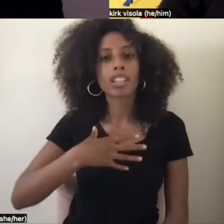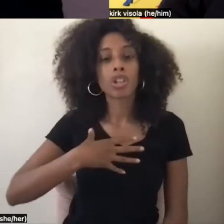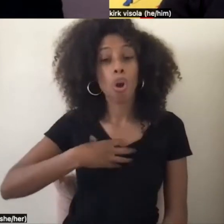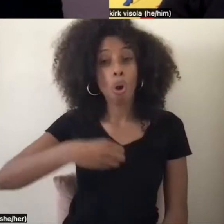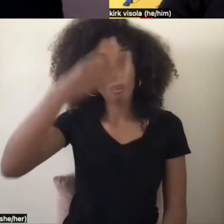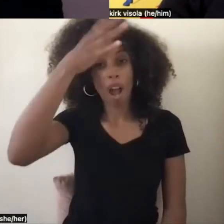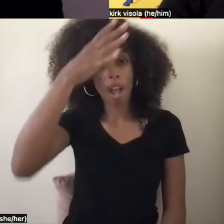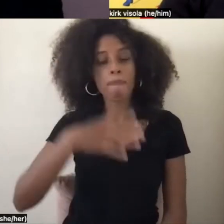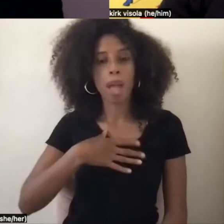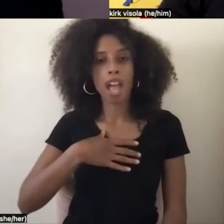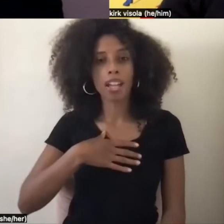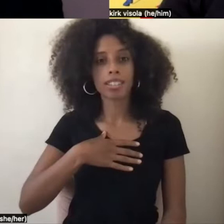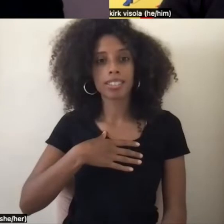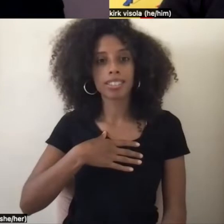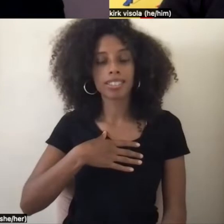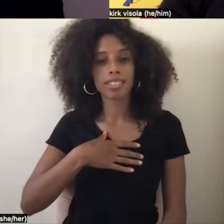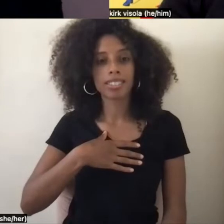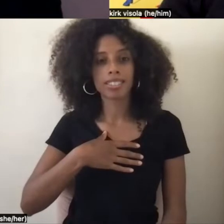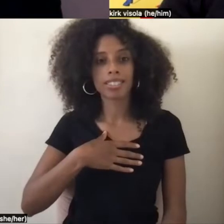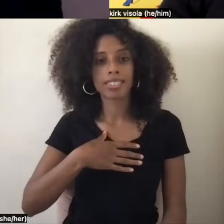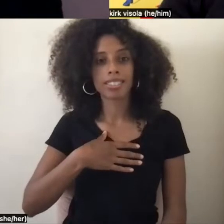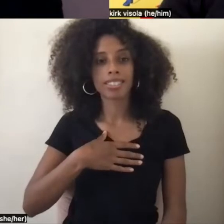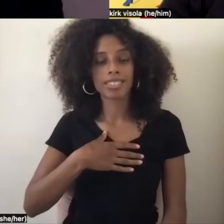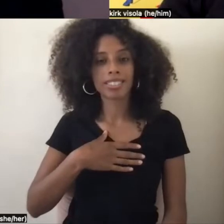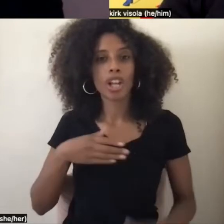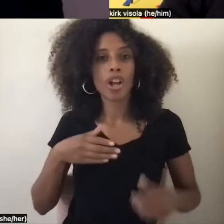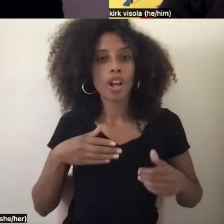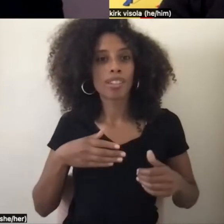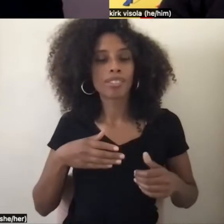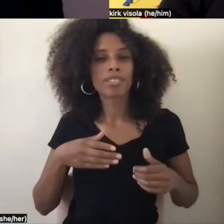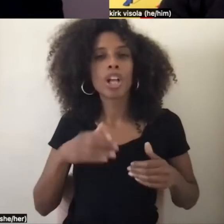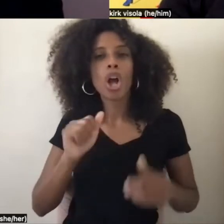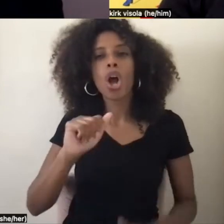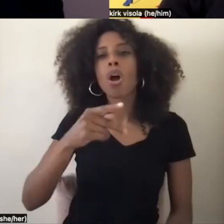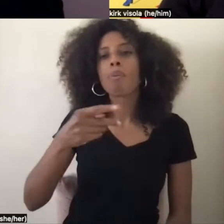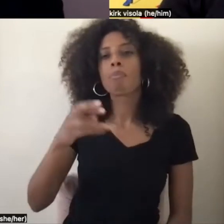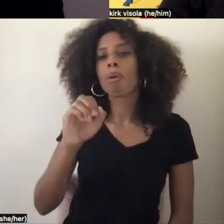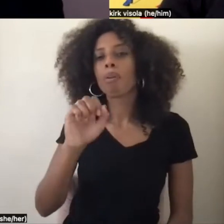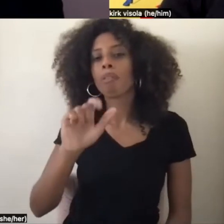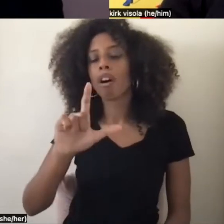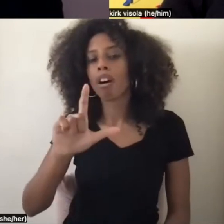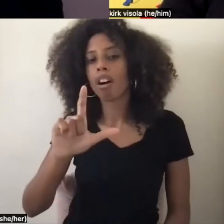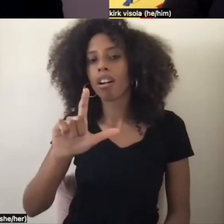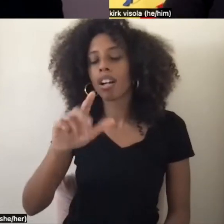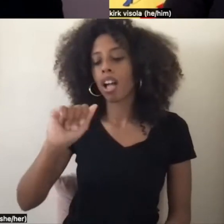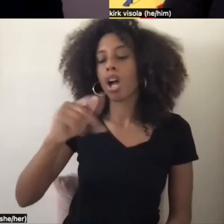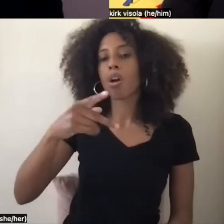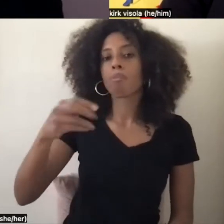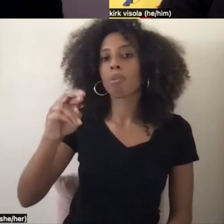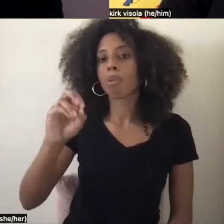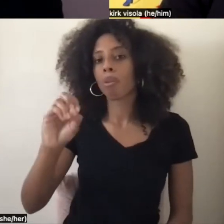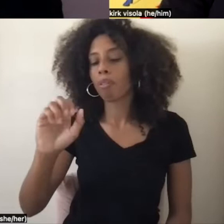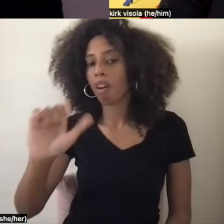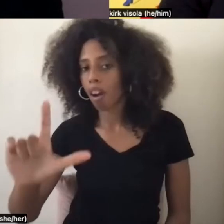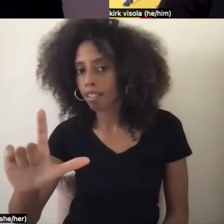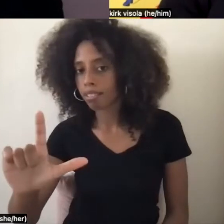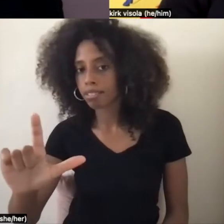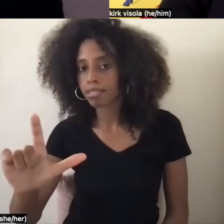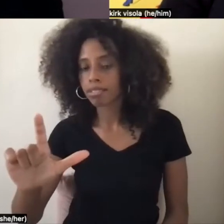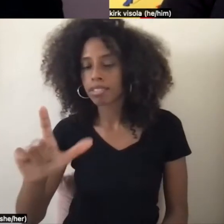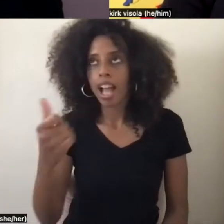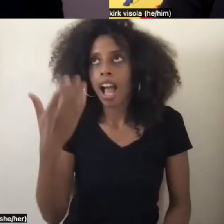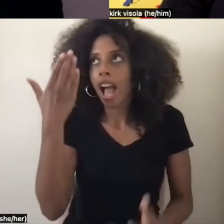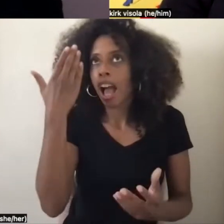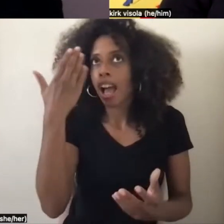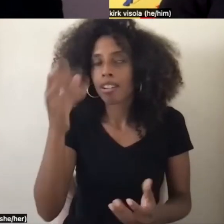people in your field to give you that seal of approval. People you look up to, like, I don't know how many times I've I email people or talk to people on